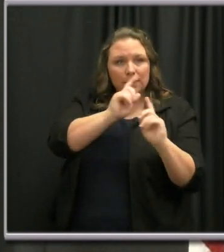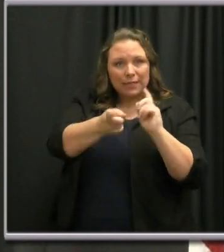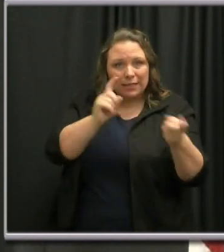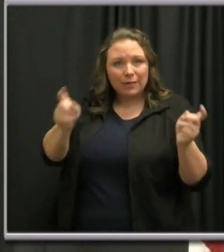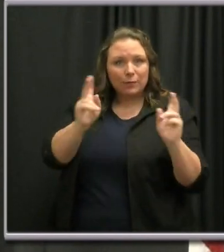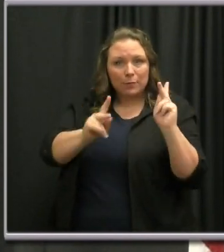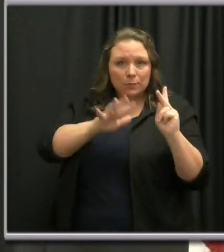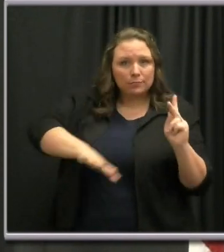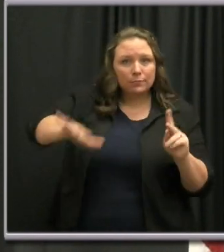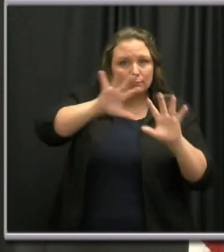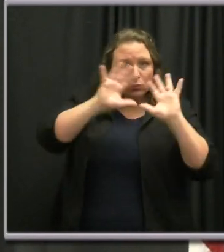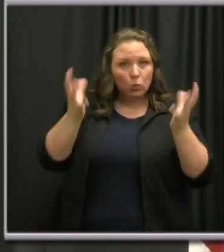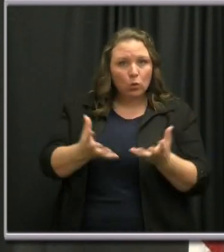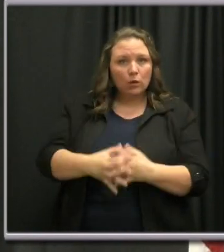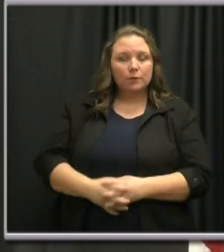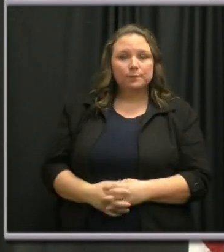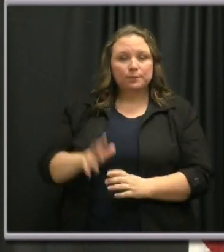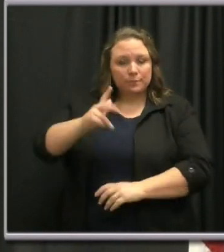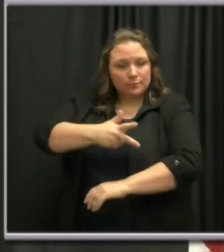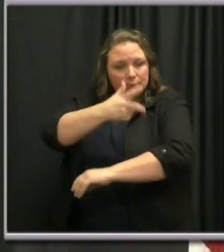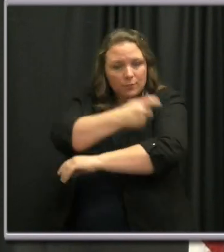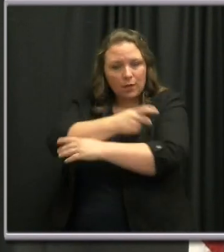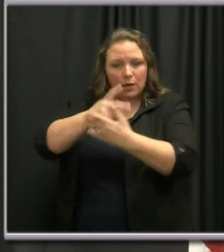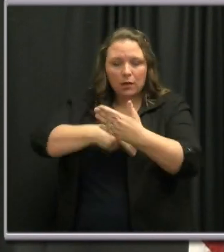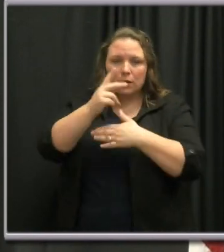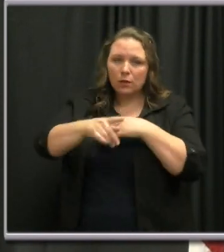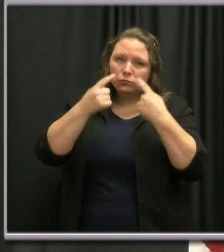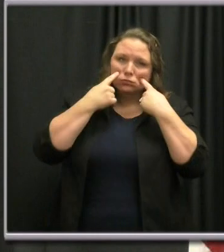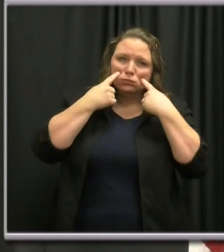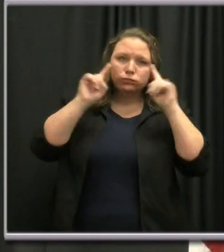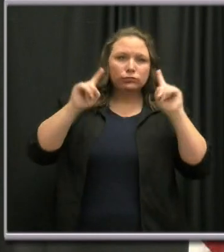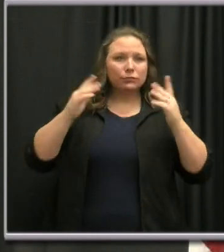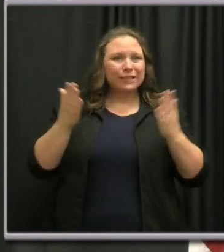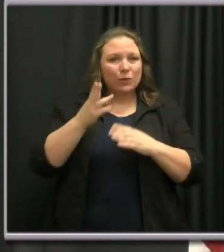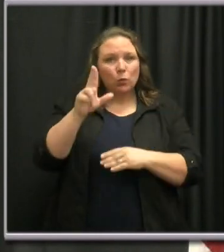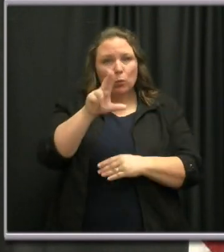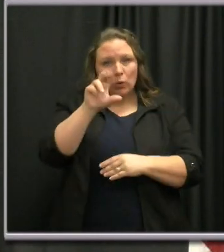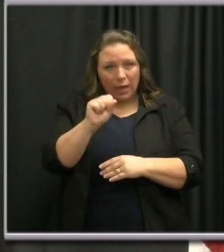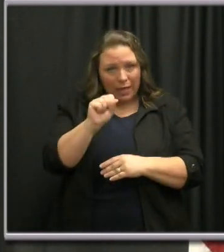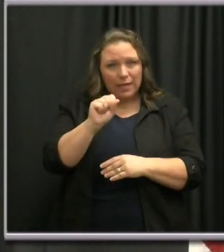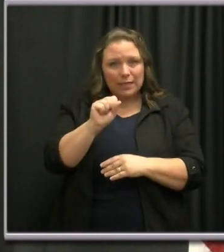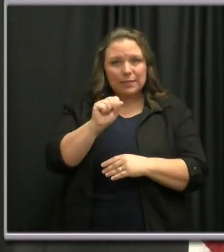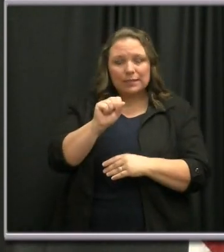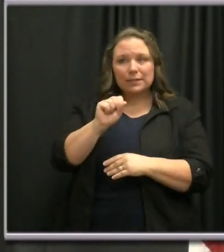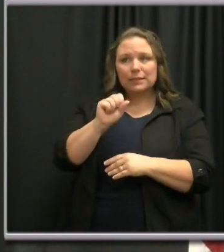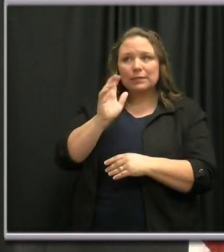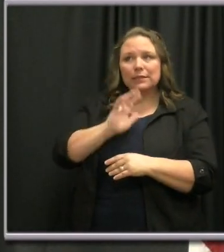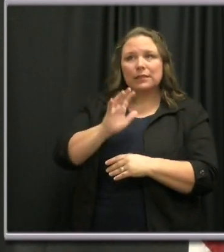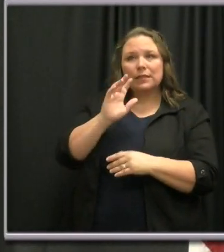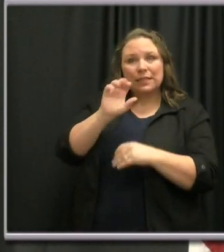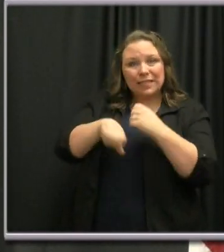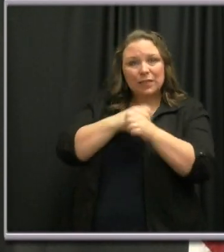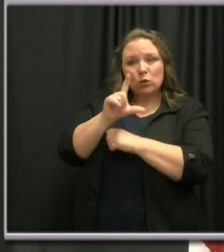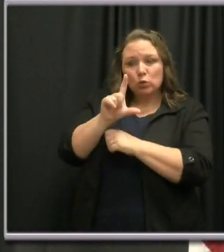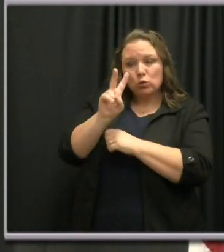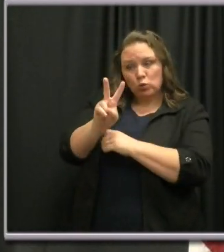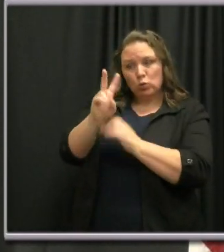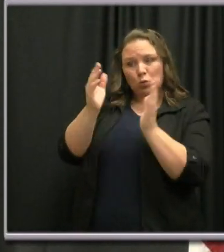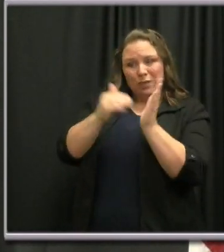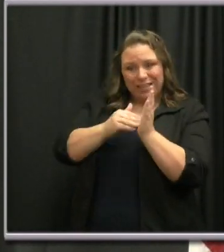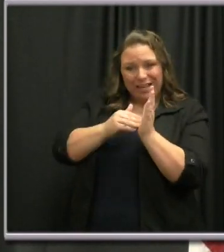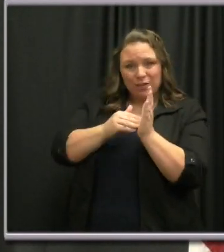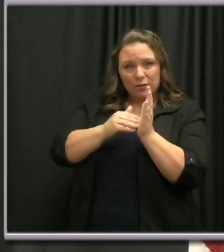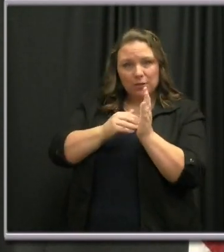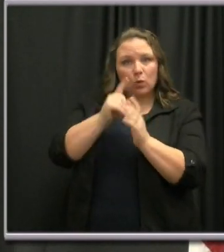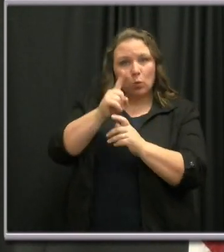world. The vaccination program was so successful here in the United States that in 2000, the year 2000, after a